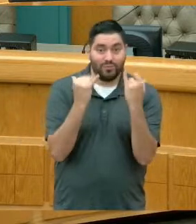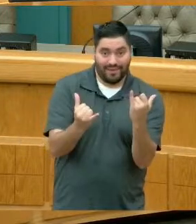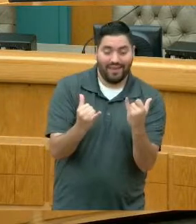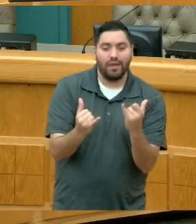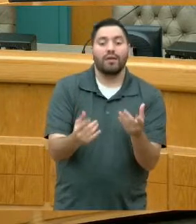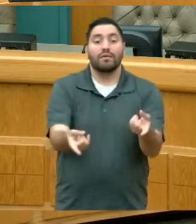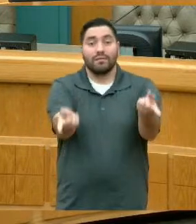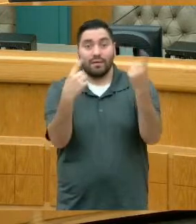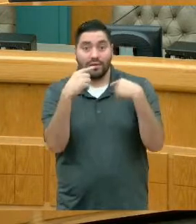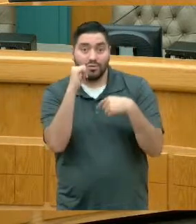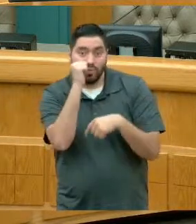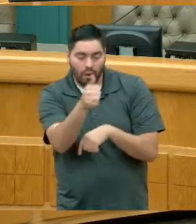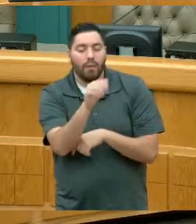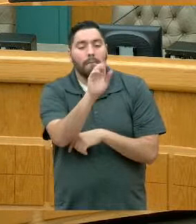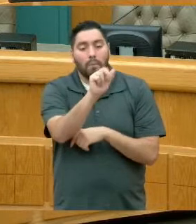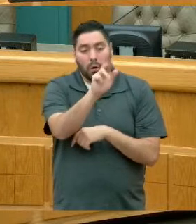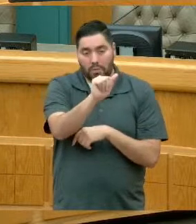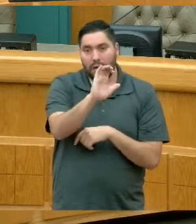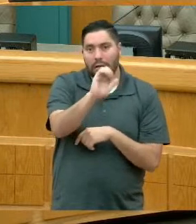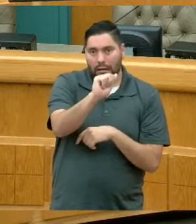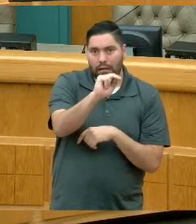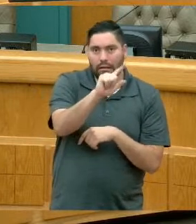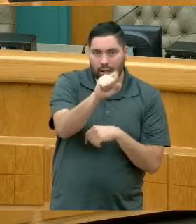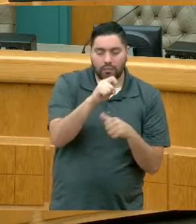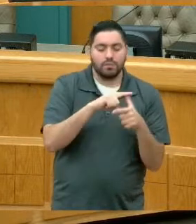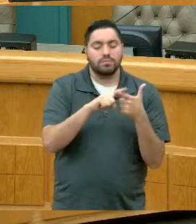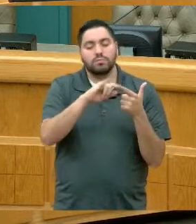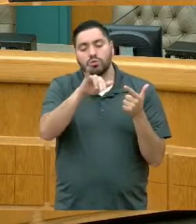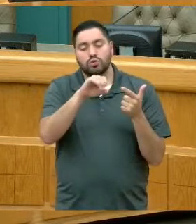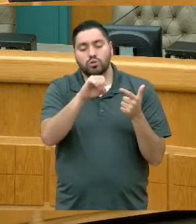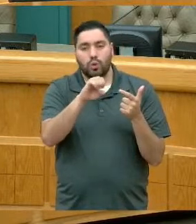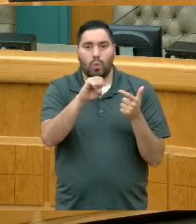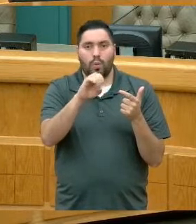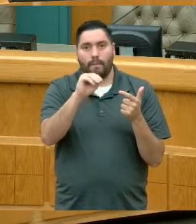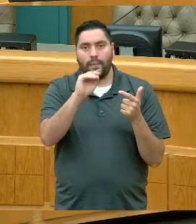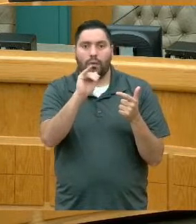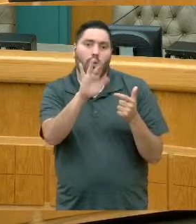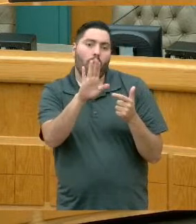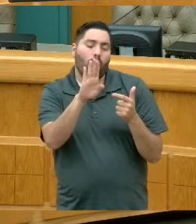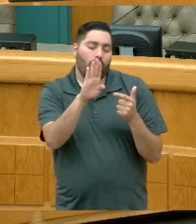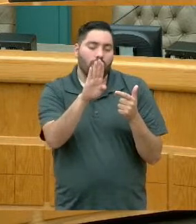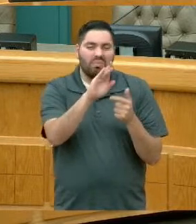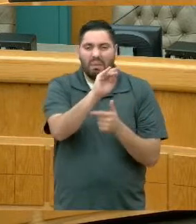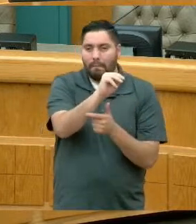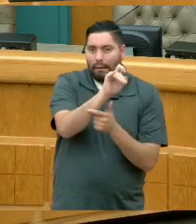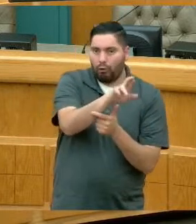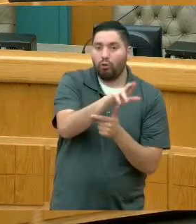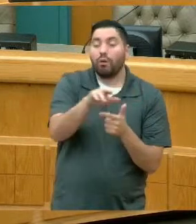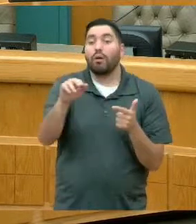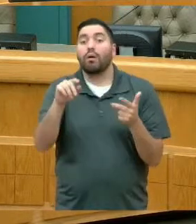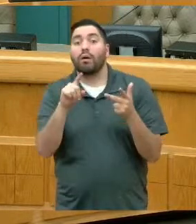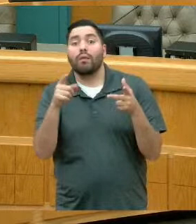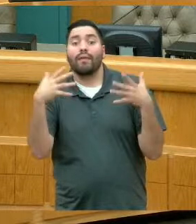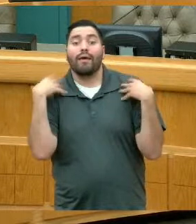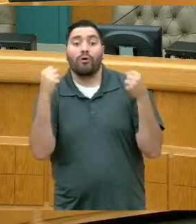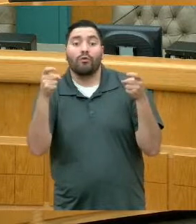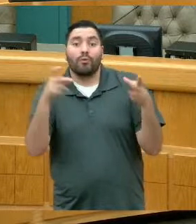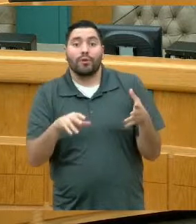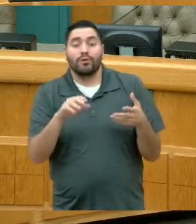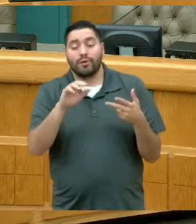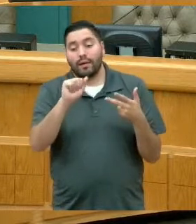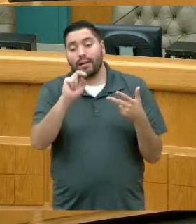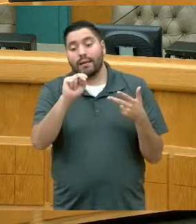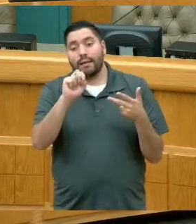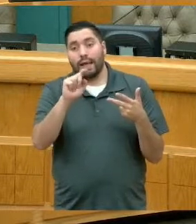Okay, any other questions? Okay. That concludes our briefing for today then. We'll be back tomorrow. Nueces County Judge Barbara